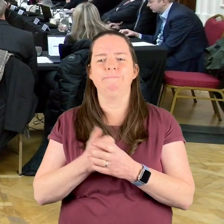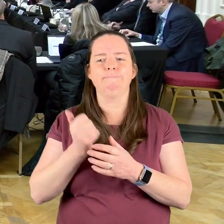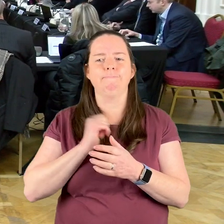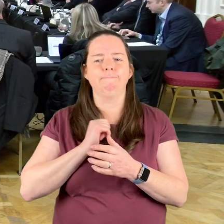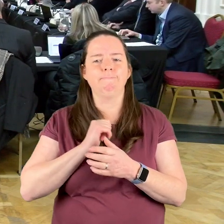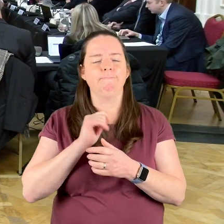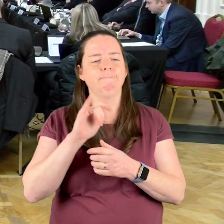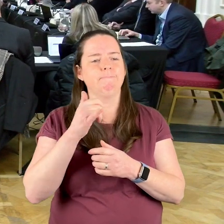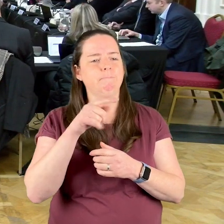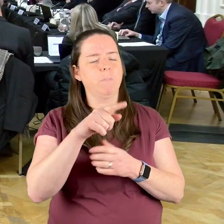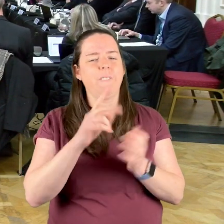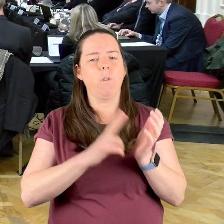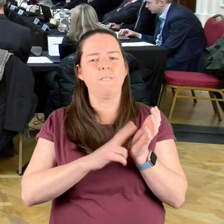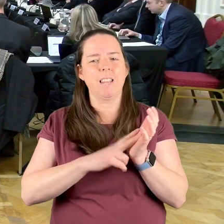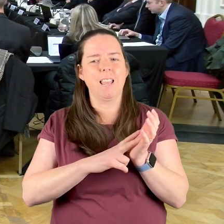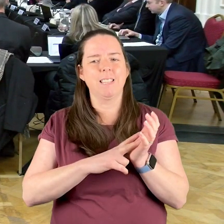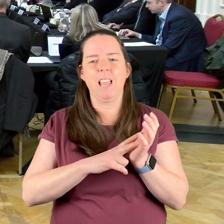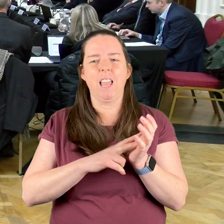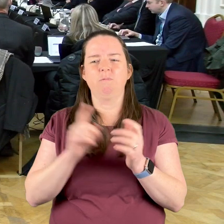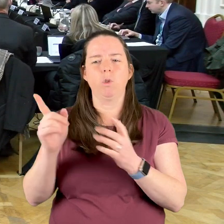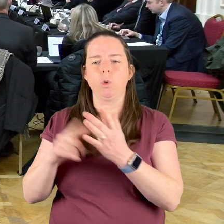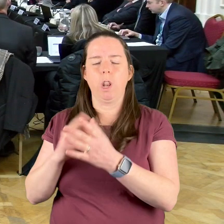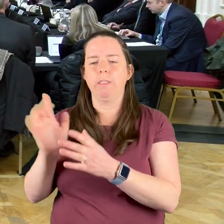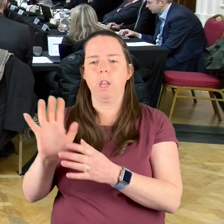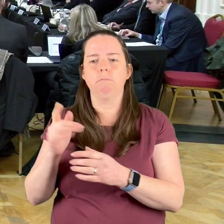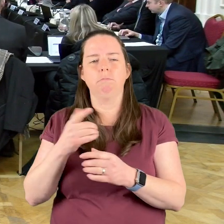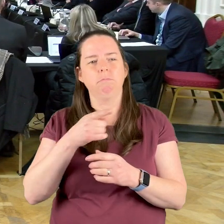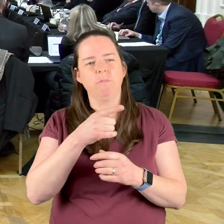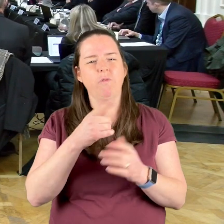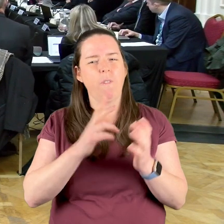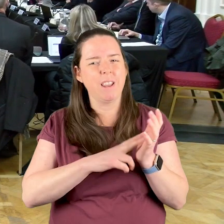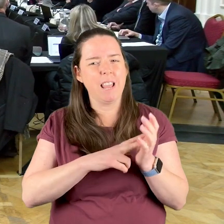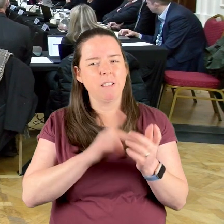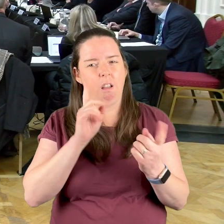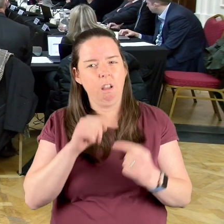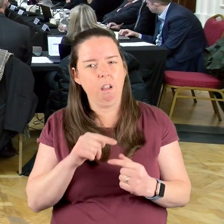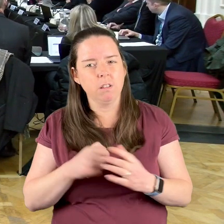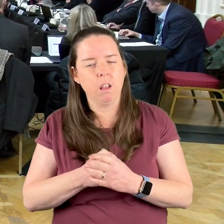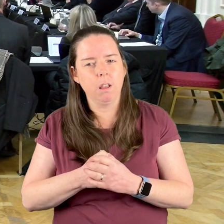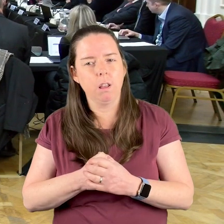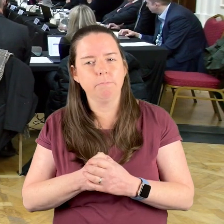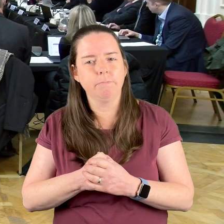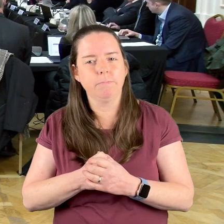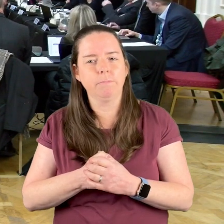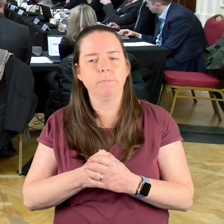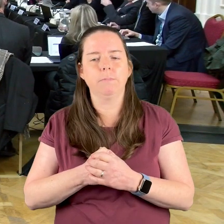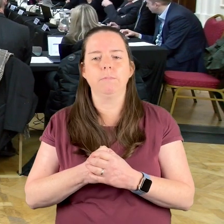we understand that? I suppose that might be for Vanessa rather than Jonathan.